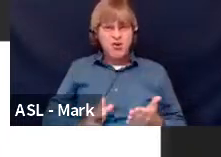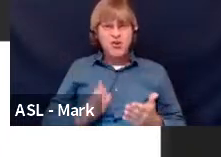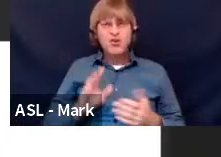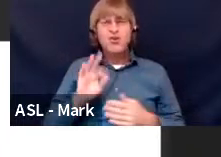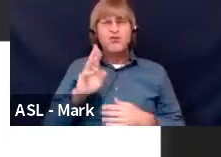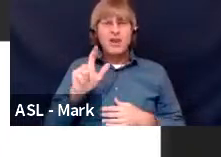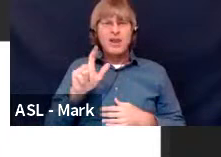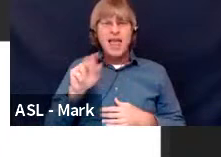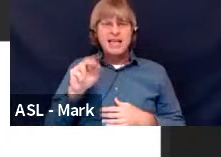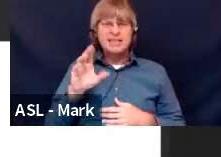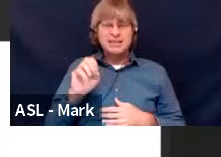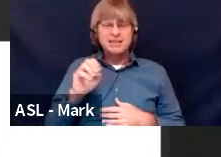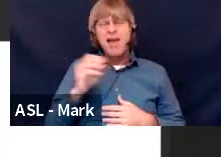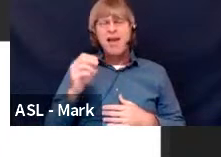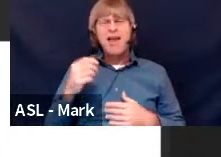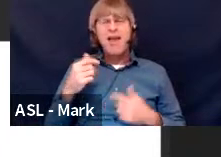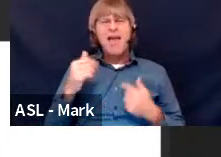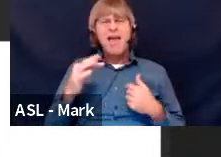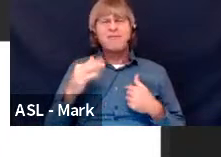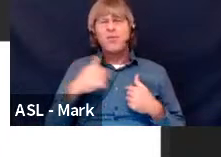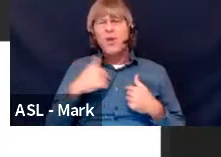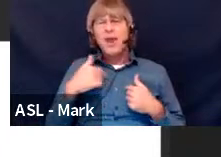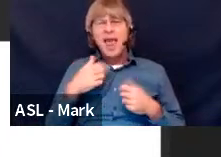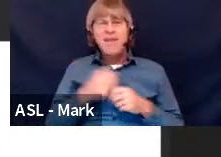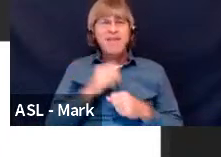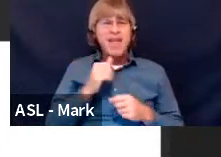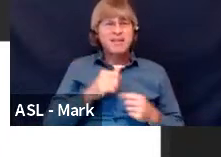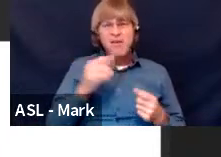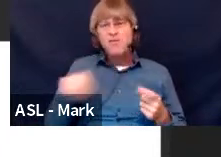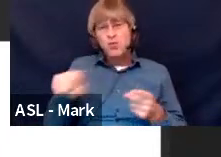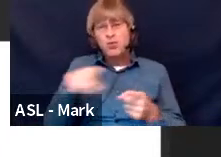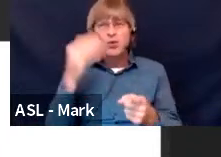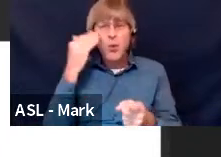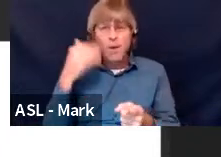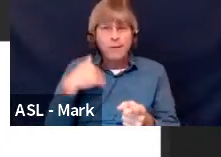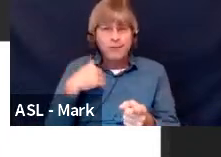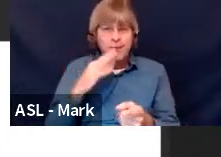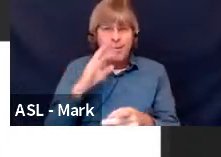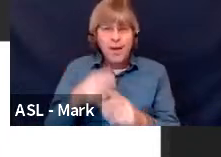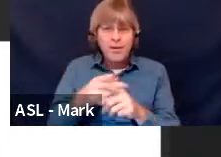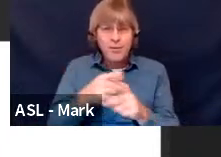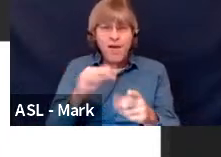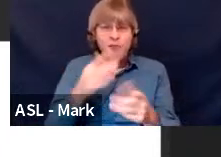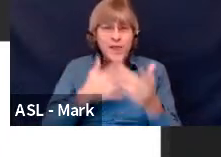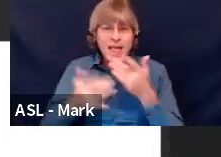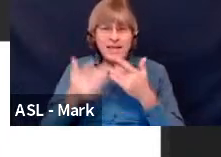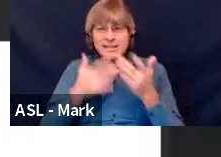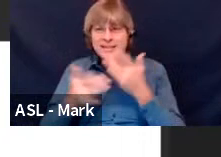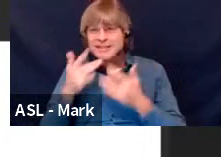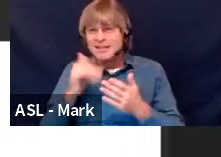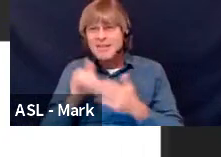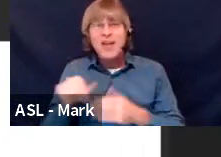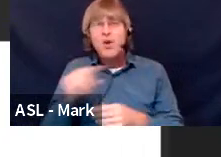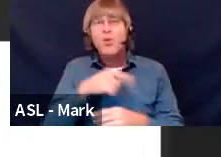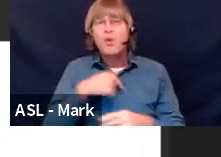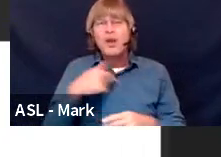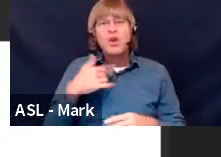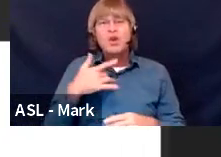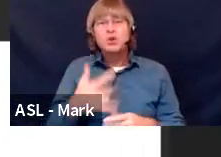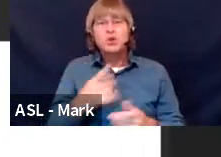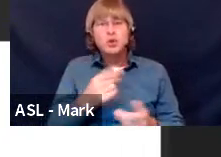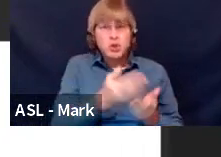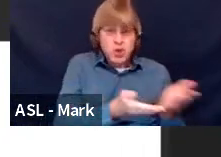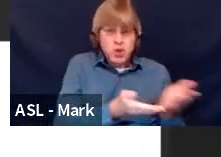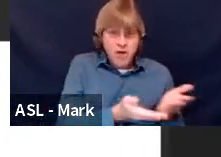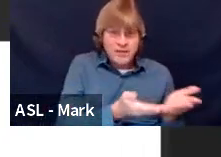I was, if we got the freelance designers in here, you know what I'm talking about. We're usually doing the service,